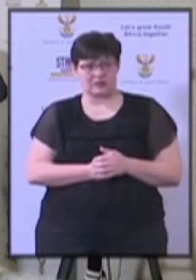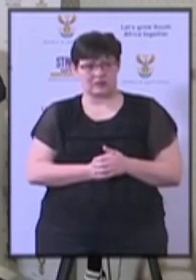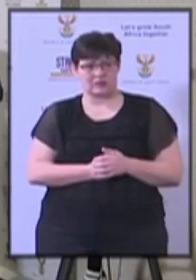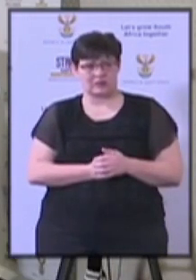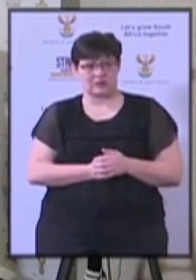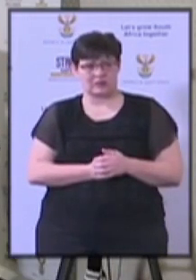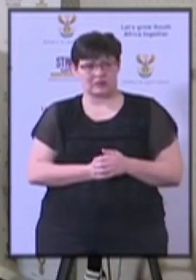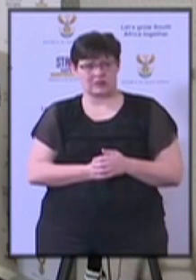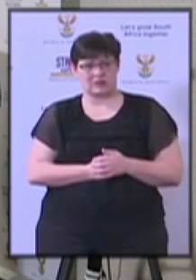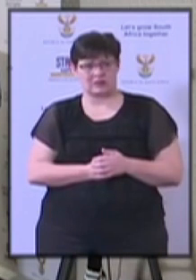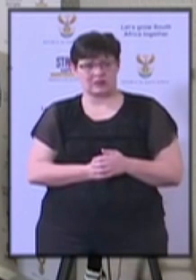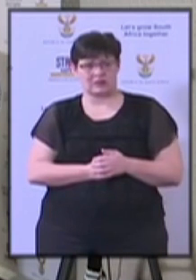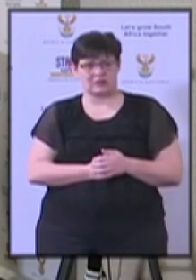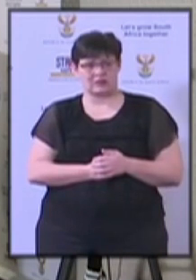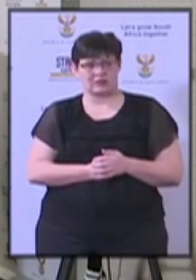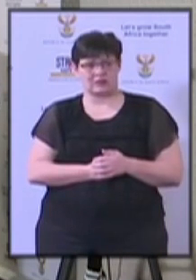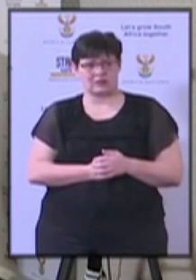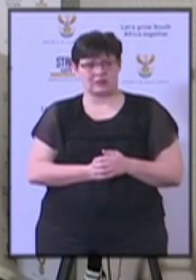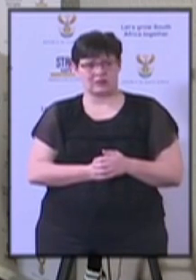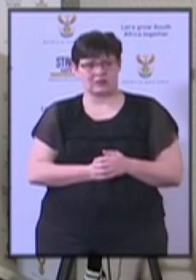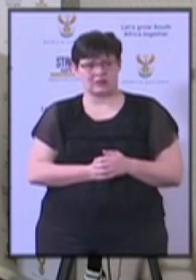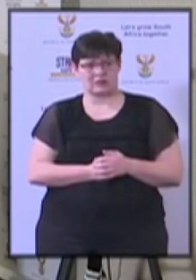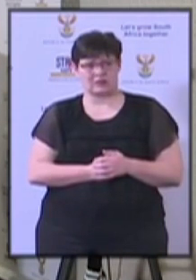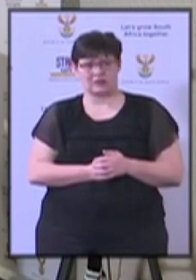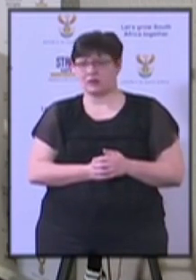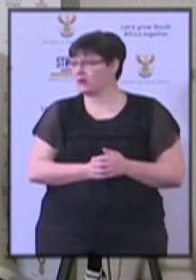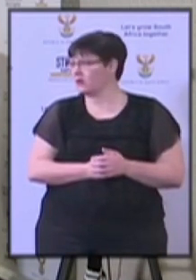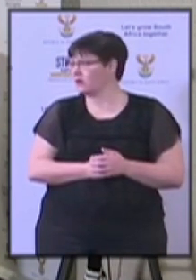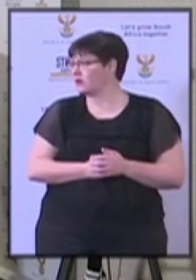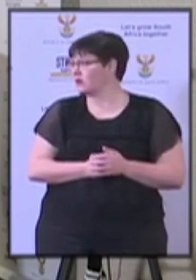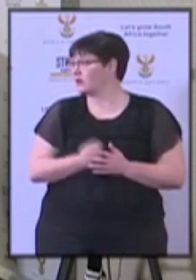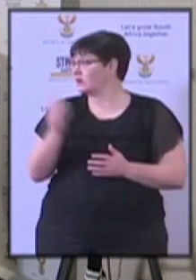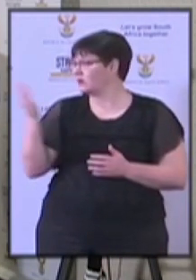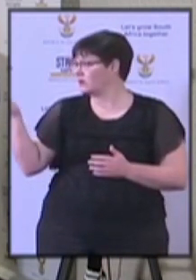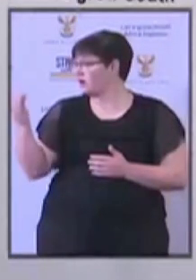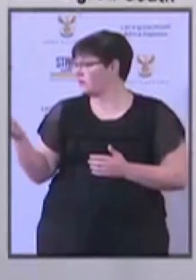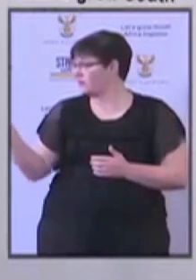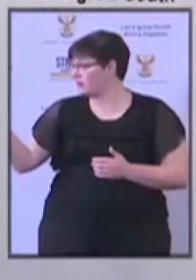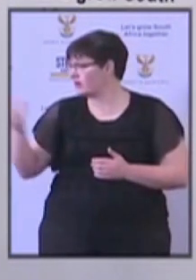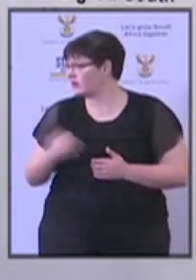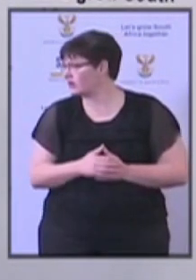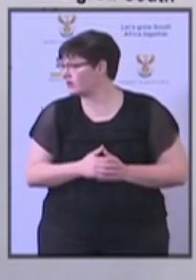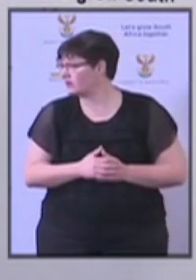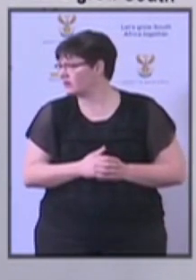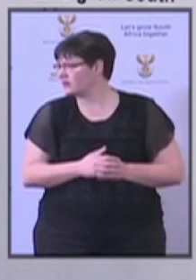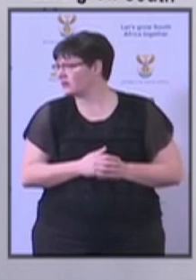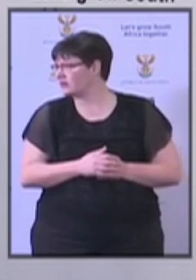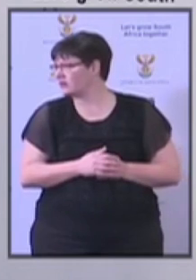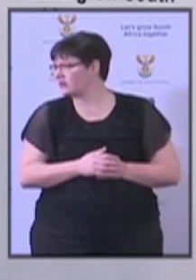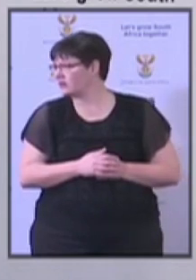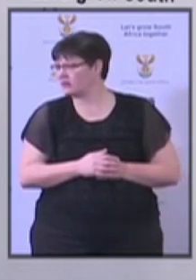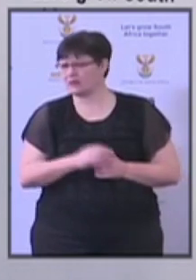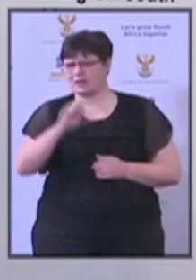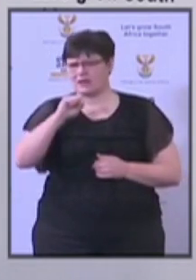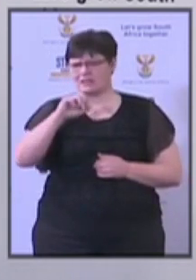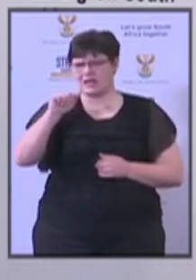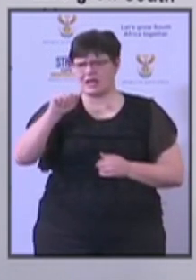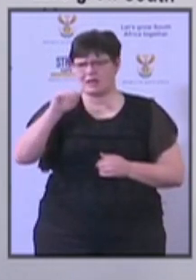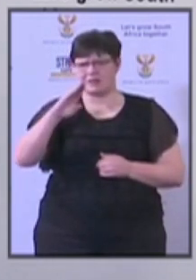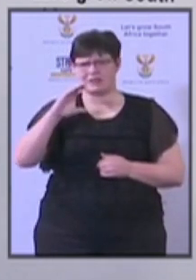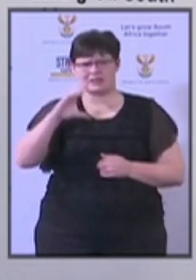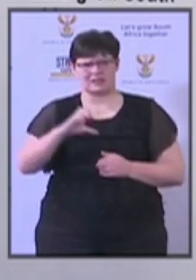My apologies. Can I also take a question from the colleagues here? Stelman? Sipho Stelman from SABC TV